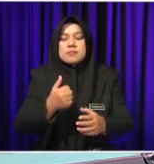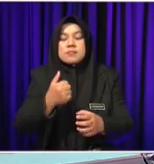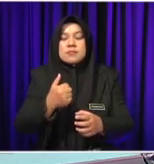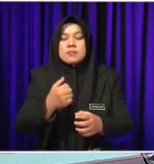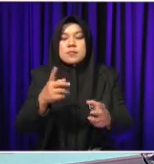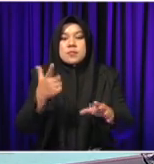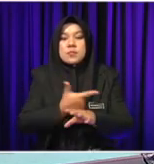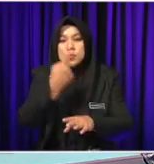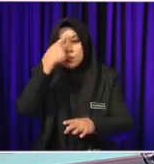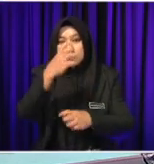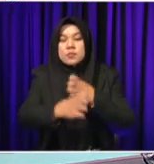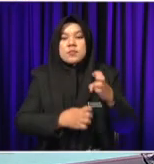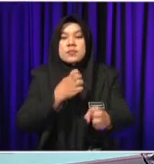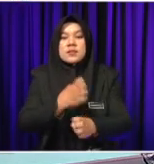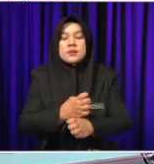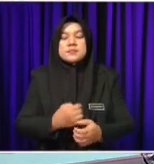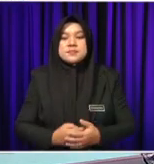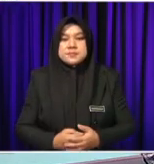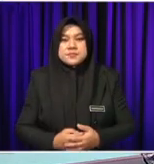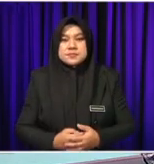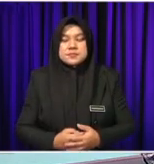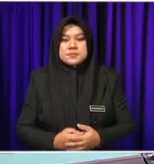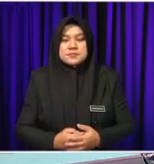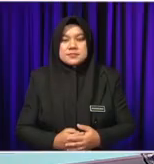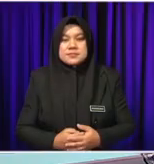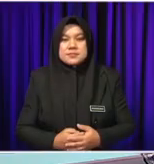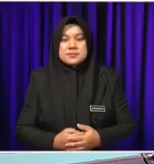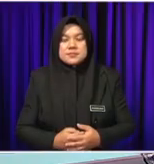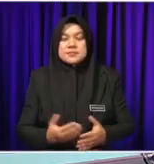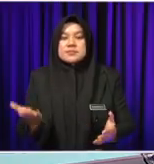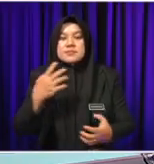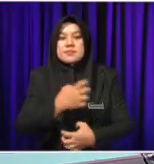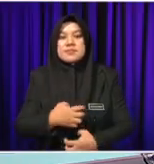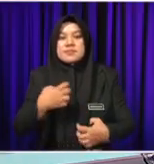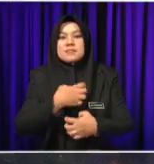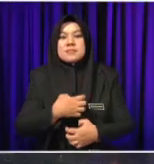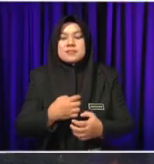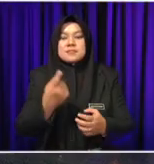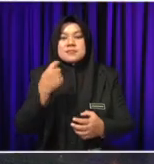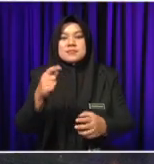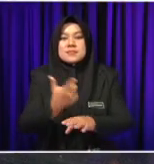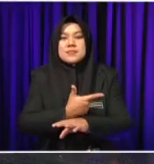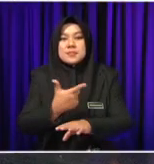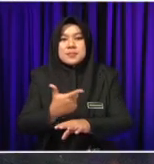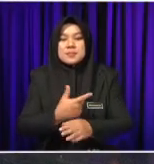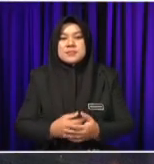Nature. Yes. Let's so come to me, Shafika. Let's enjoy this number. Okay.